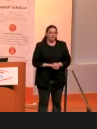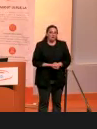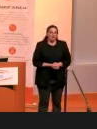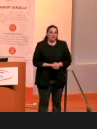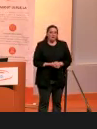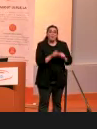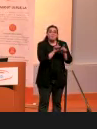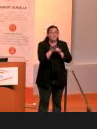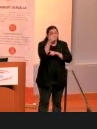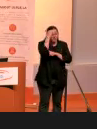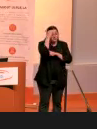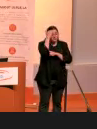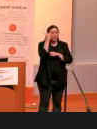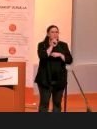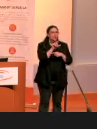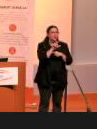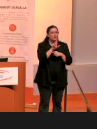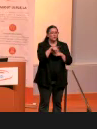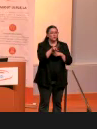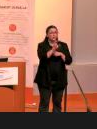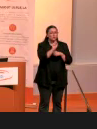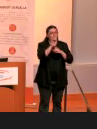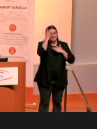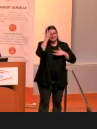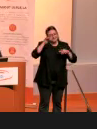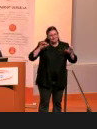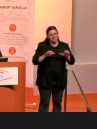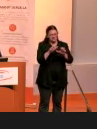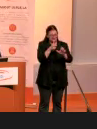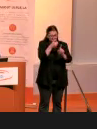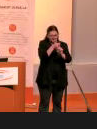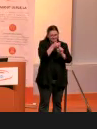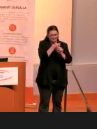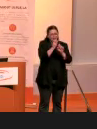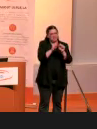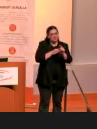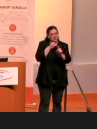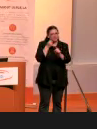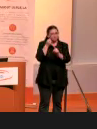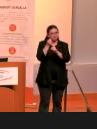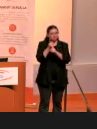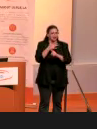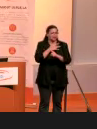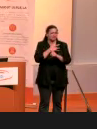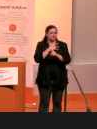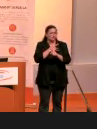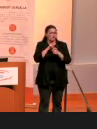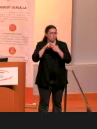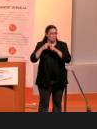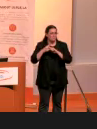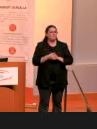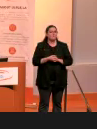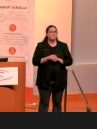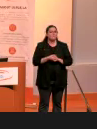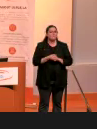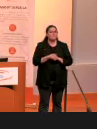But we also know that there's things about lupus disease activity itself that can actually cause some of the risk factors as well. So